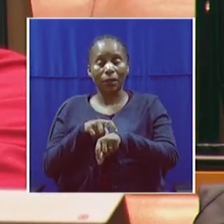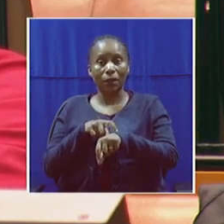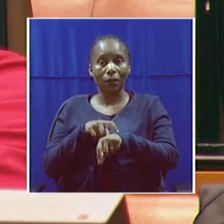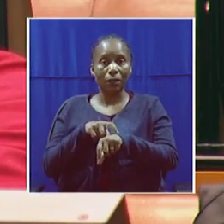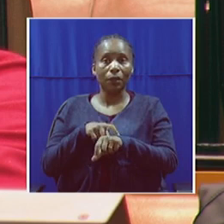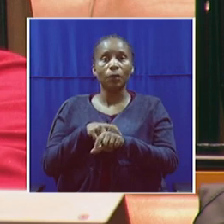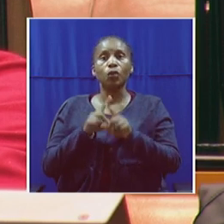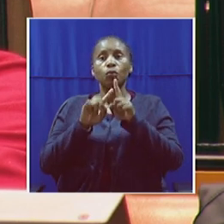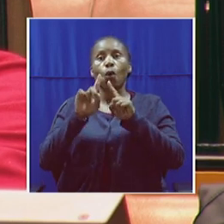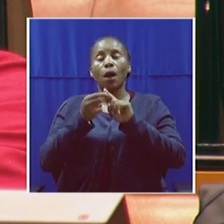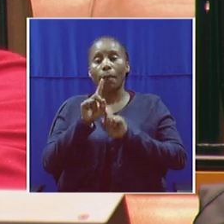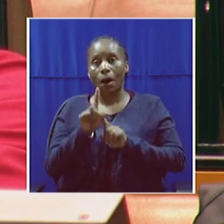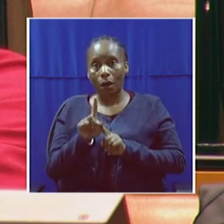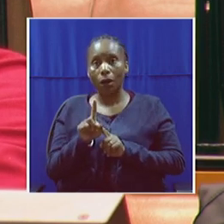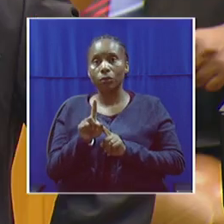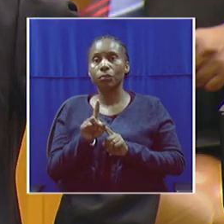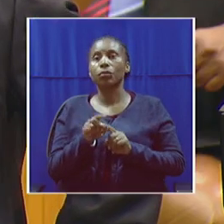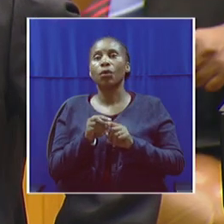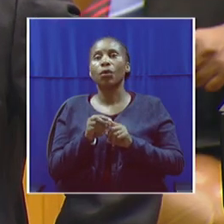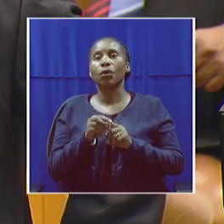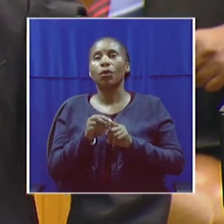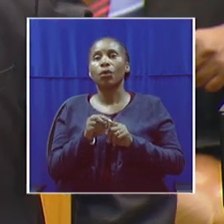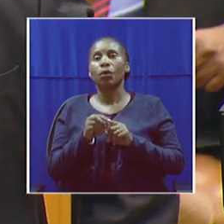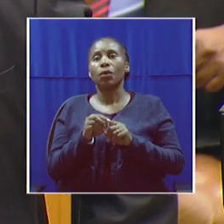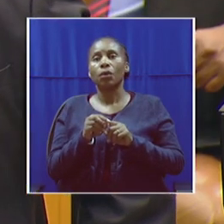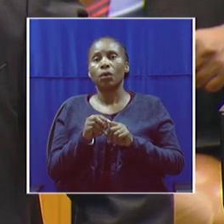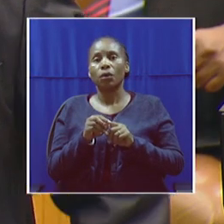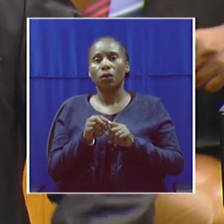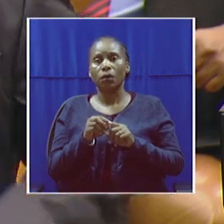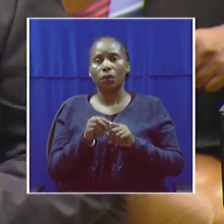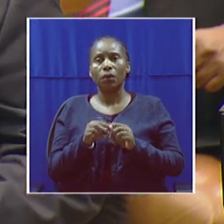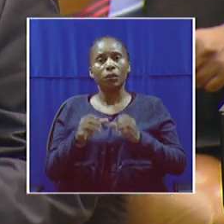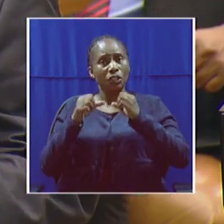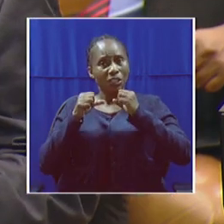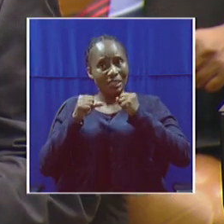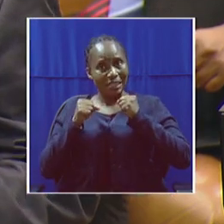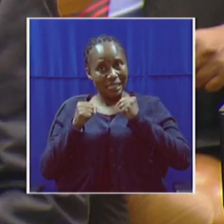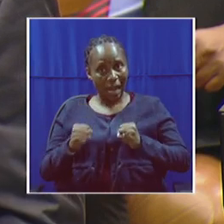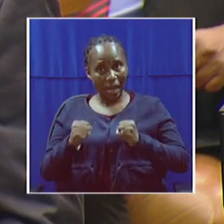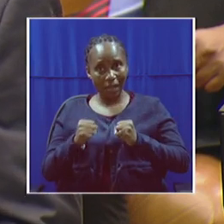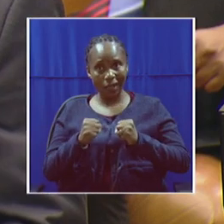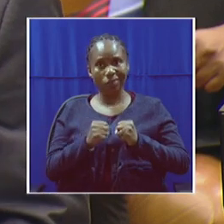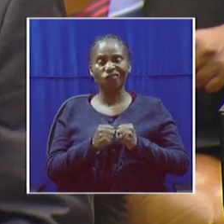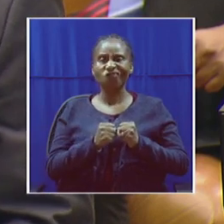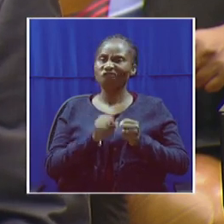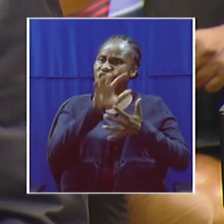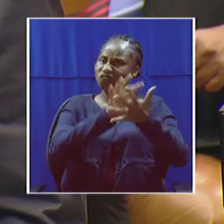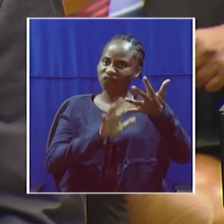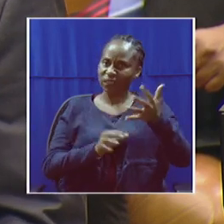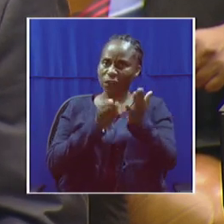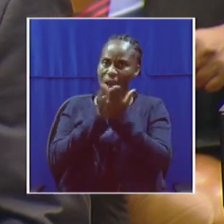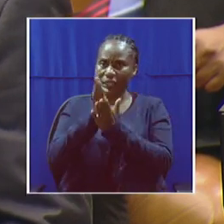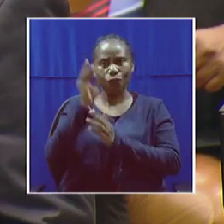speak streng the relative rights of people working the land popularly known as